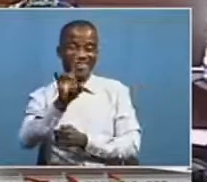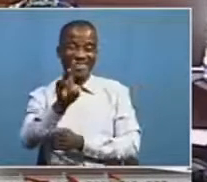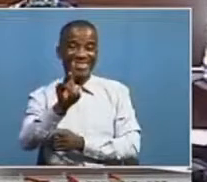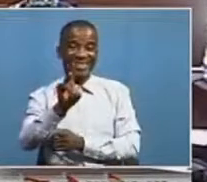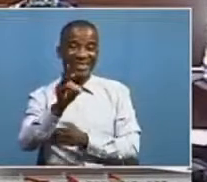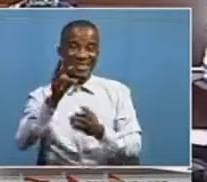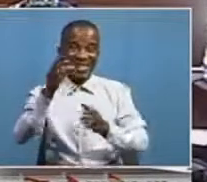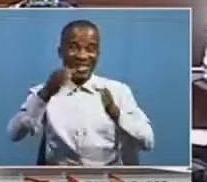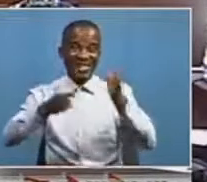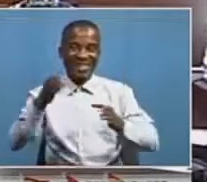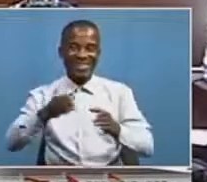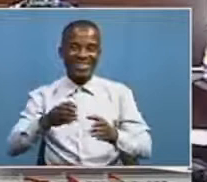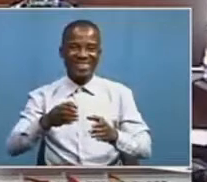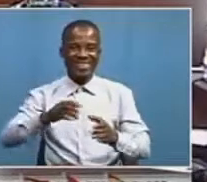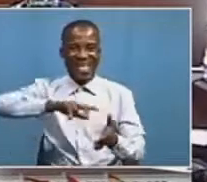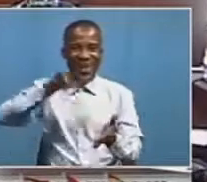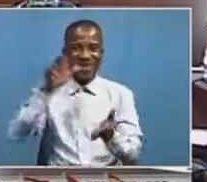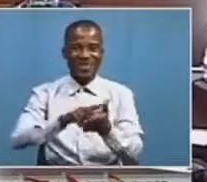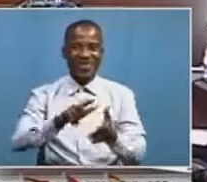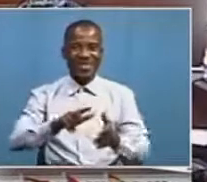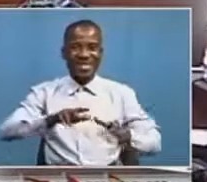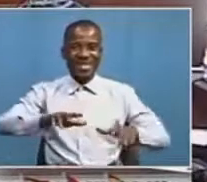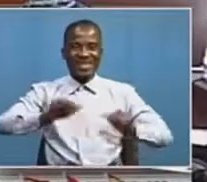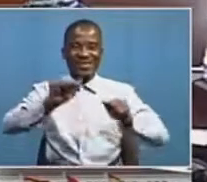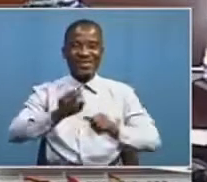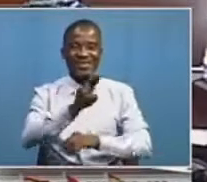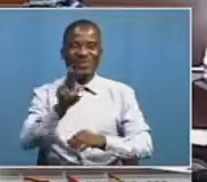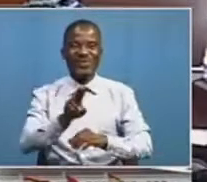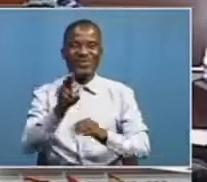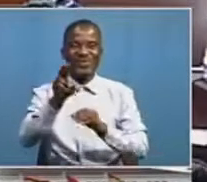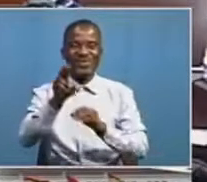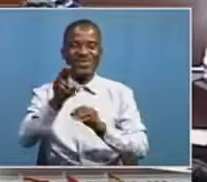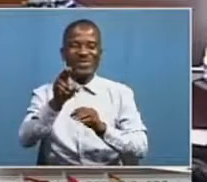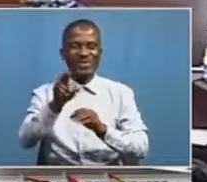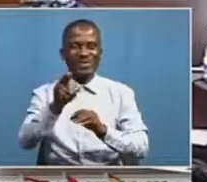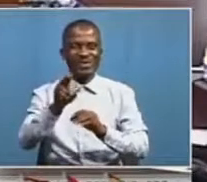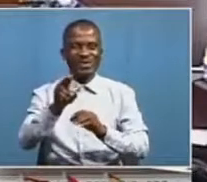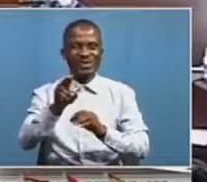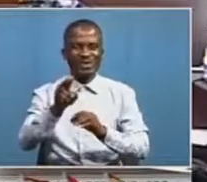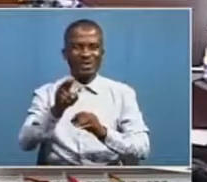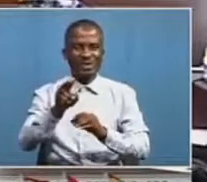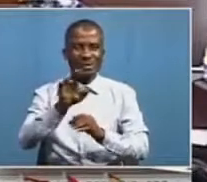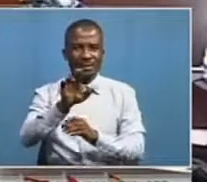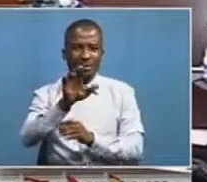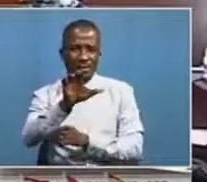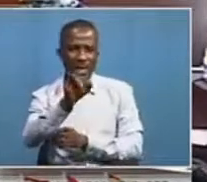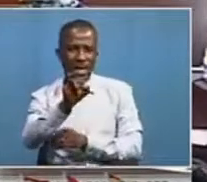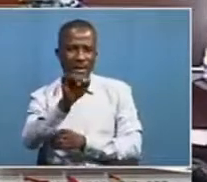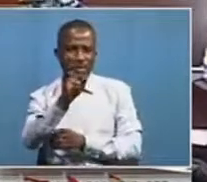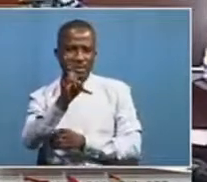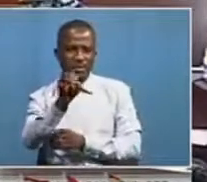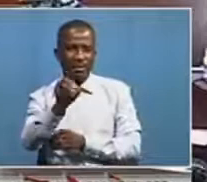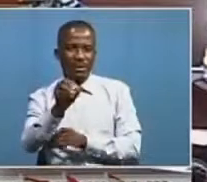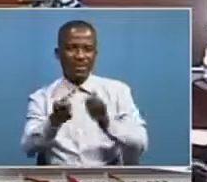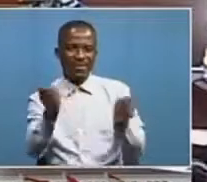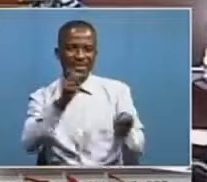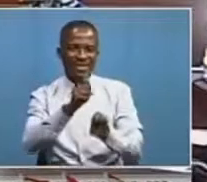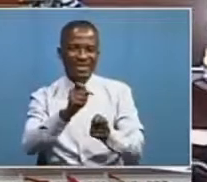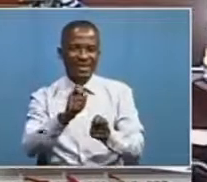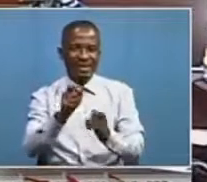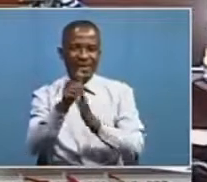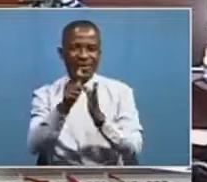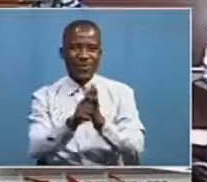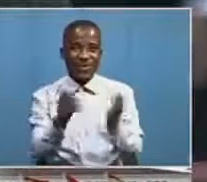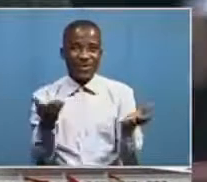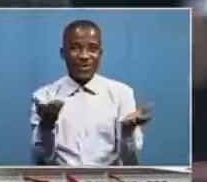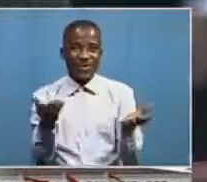which the court adopted to regulate the trial in addition to the rules provided under CI 16 as amended by CI